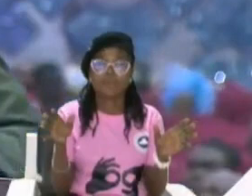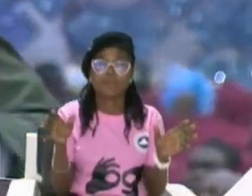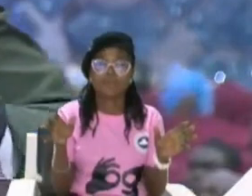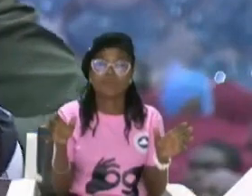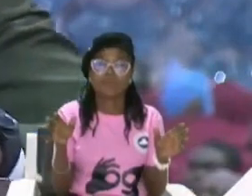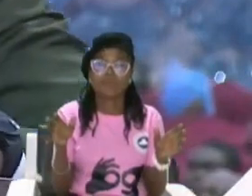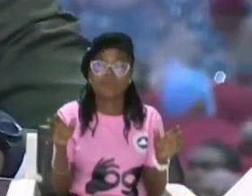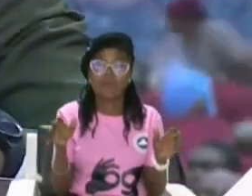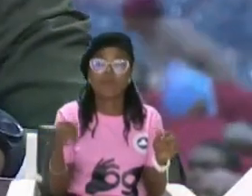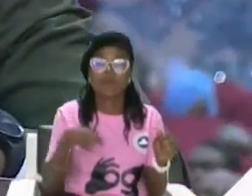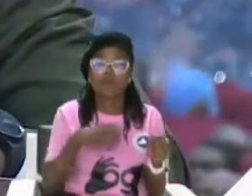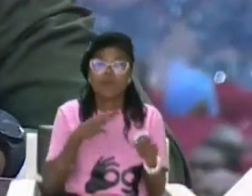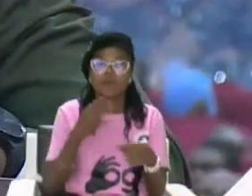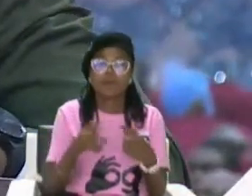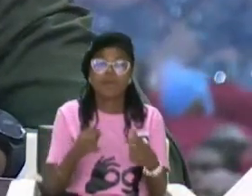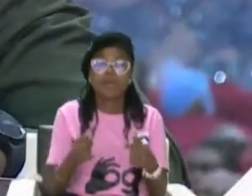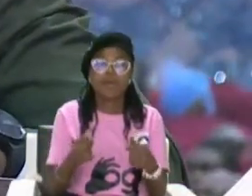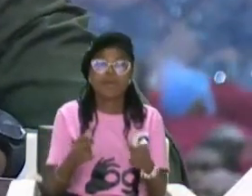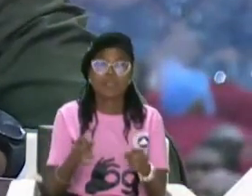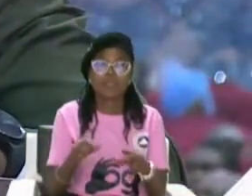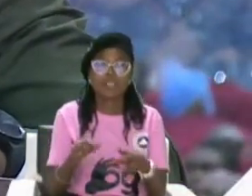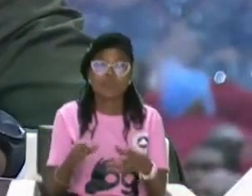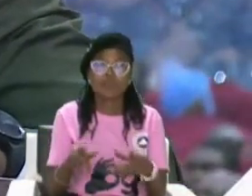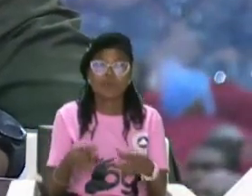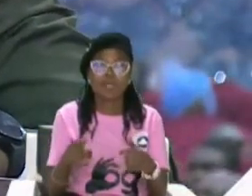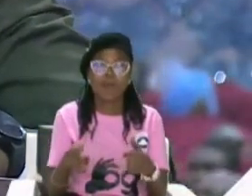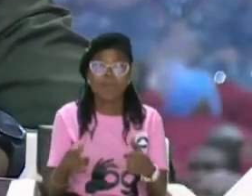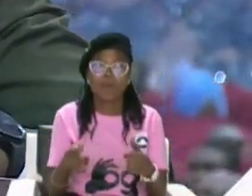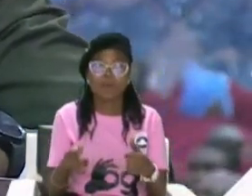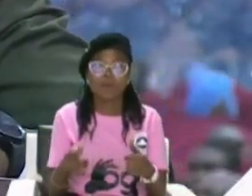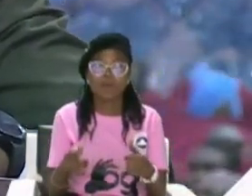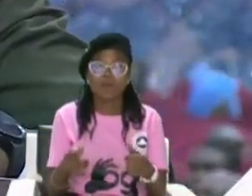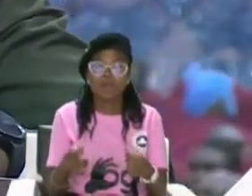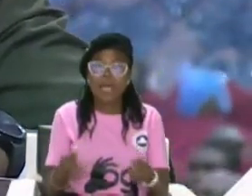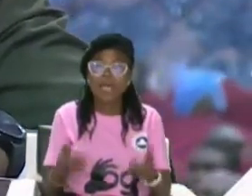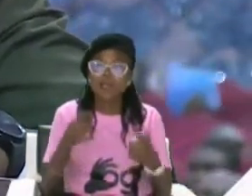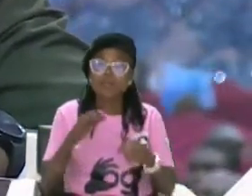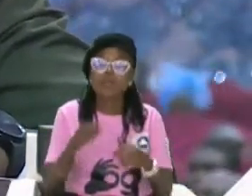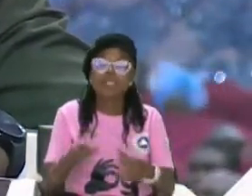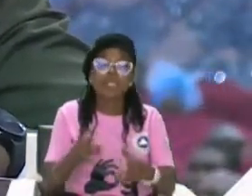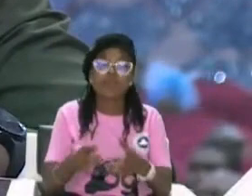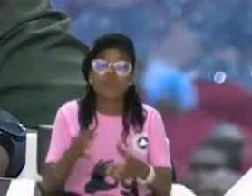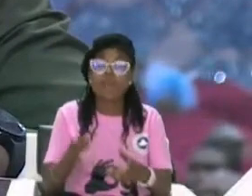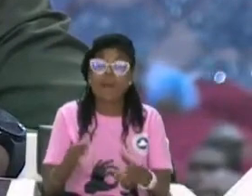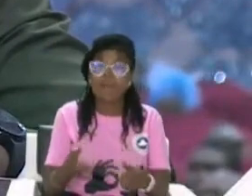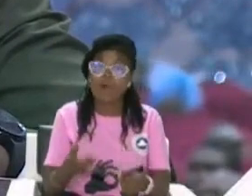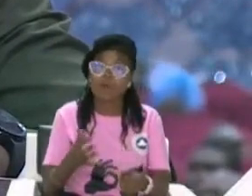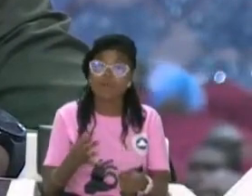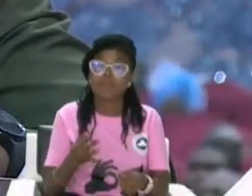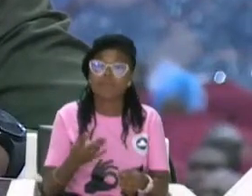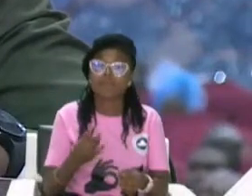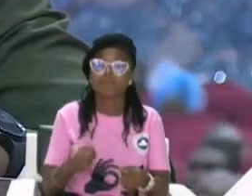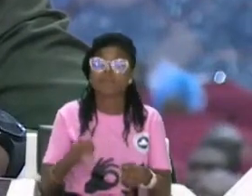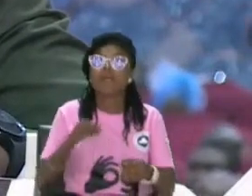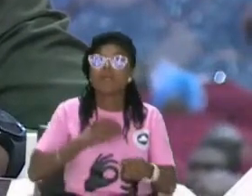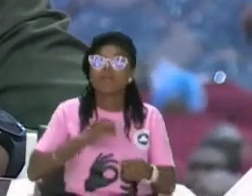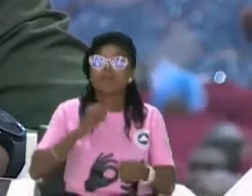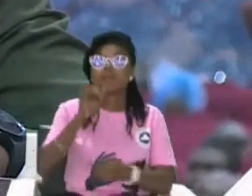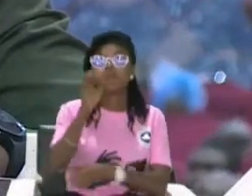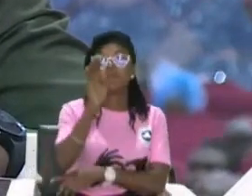We will begin with the online testimonies. And the first testimony here is from Deacon